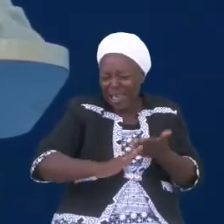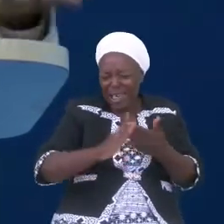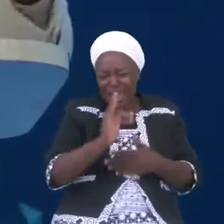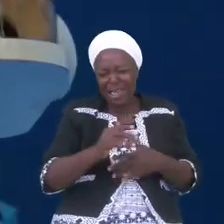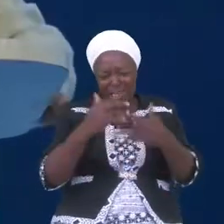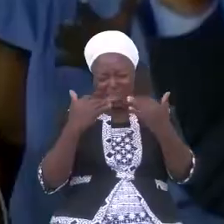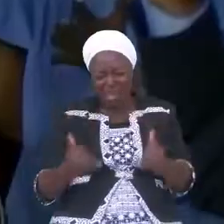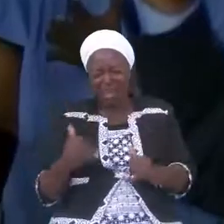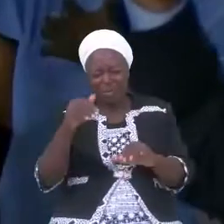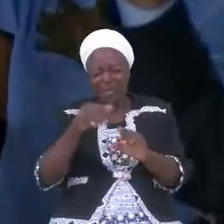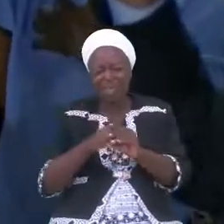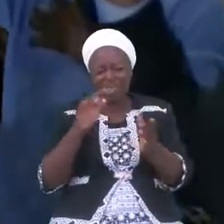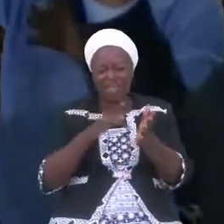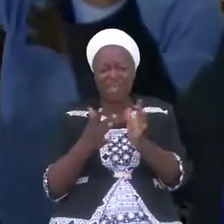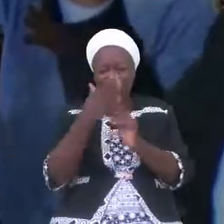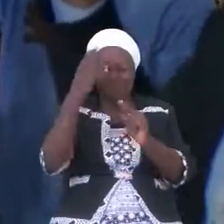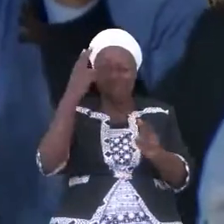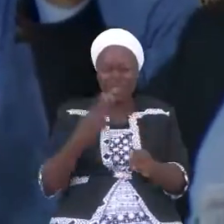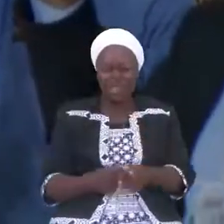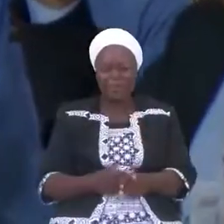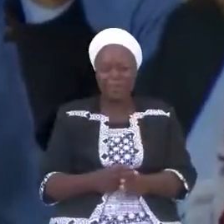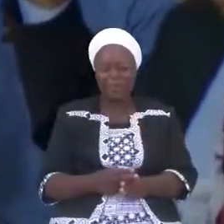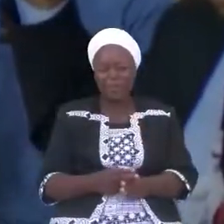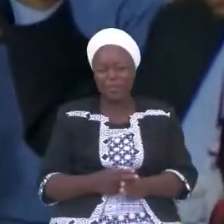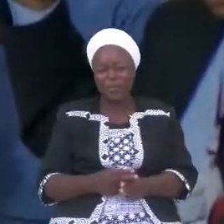in Jesus' name.